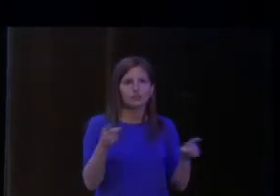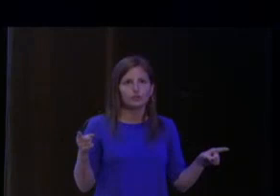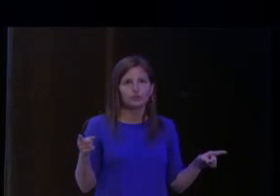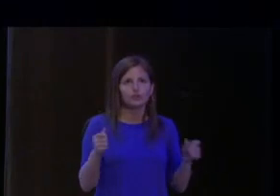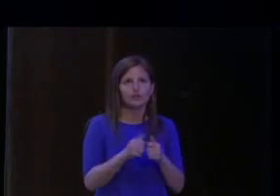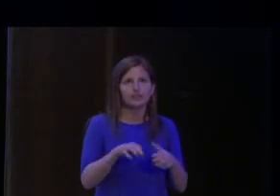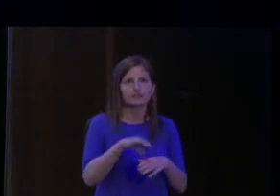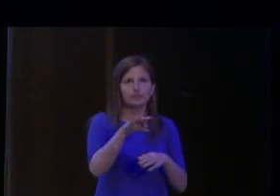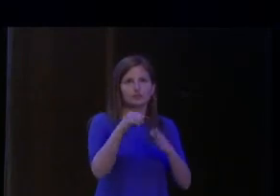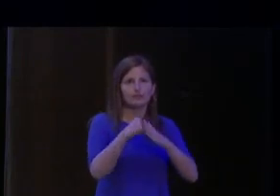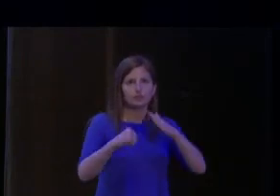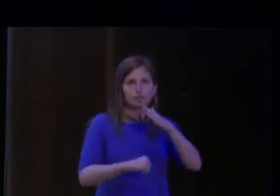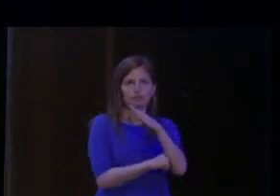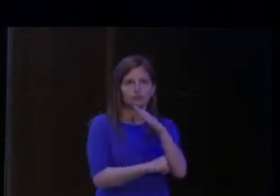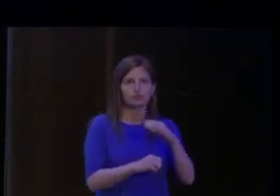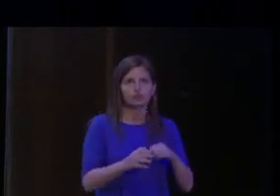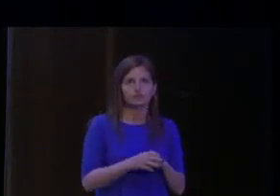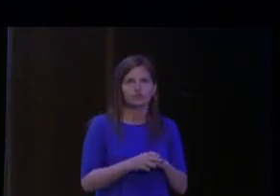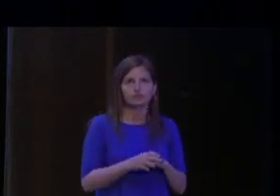with a spiritual infrastructure,